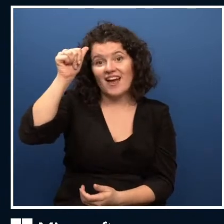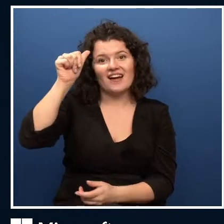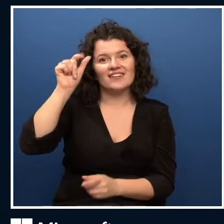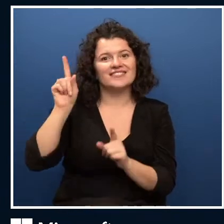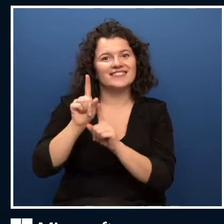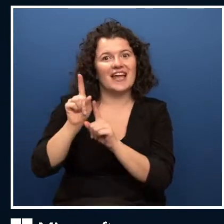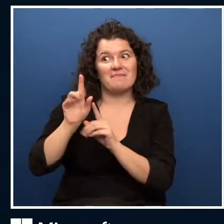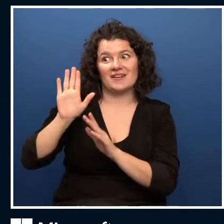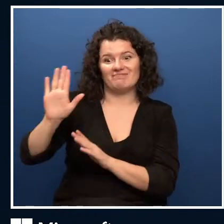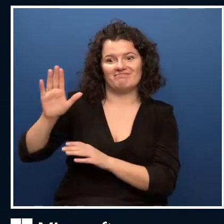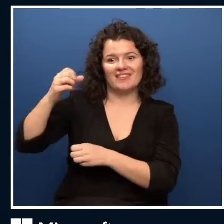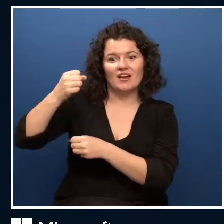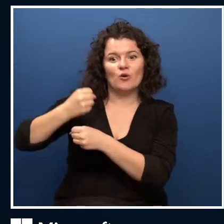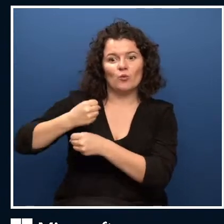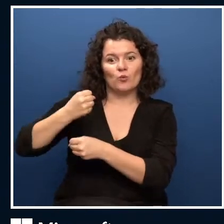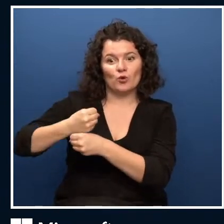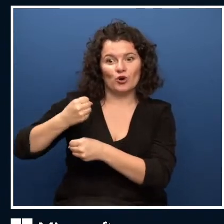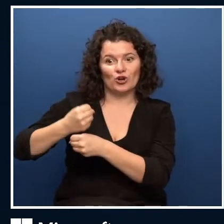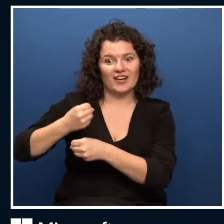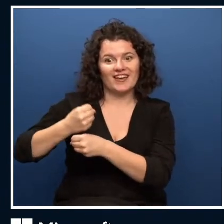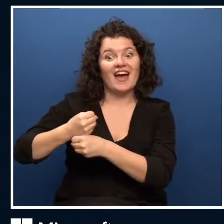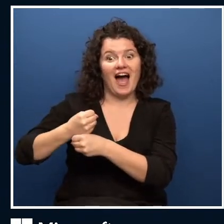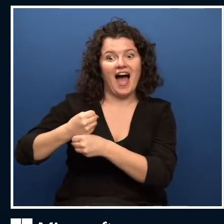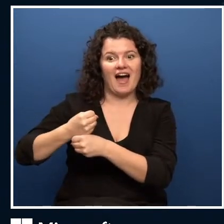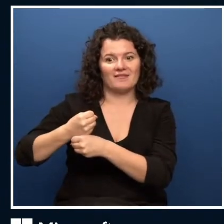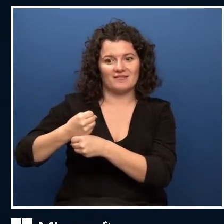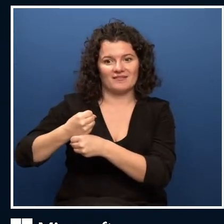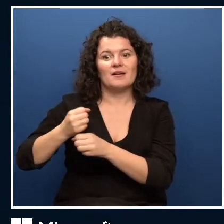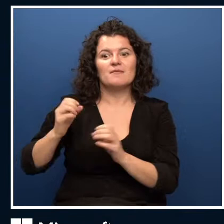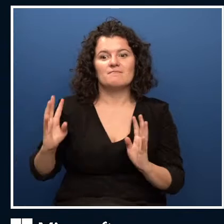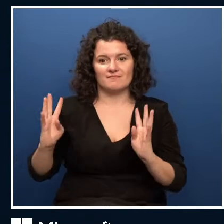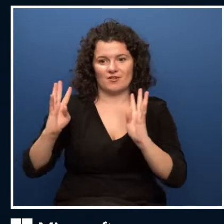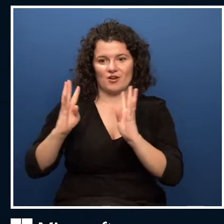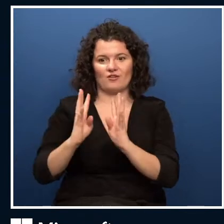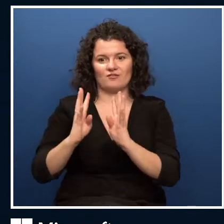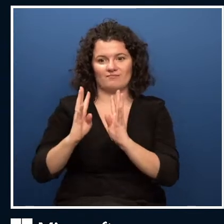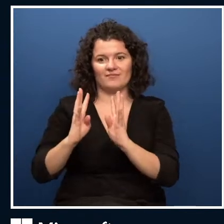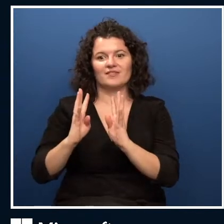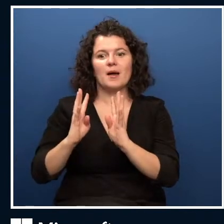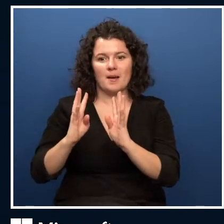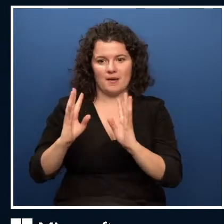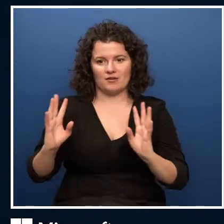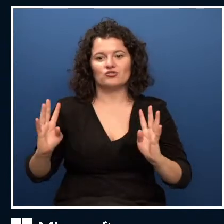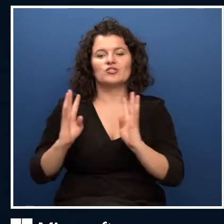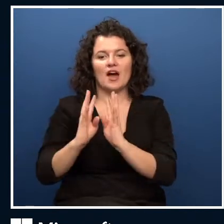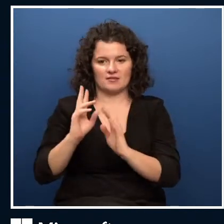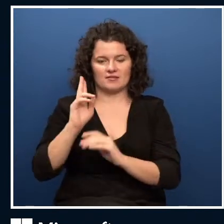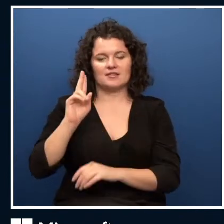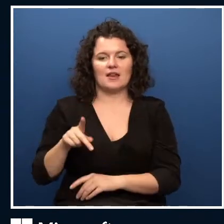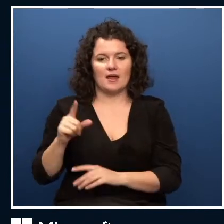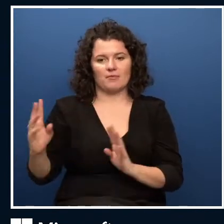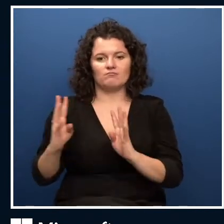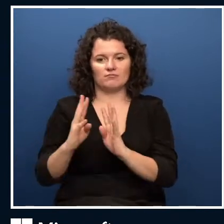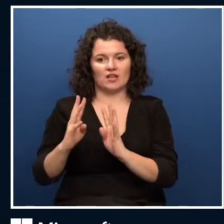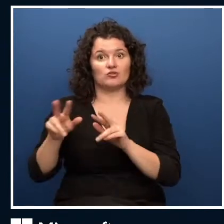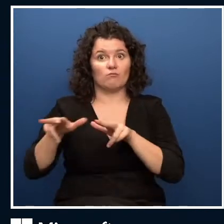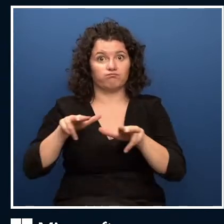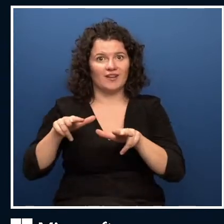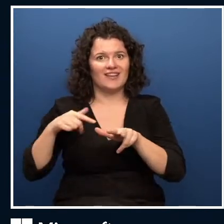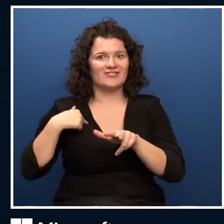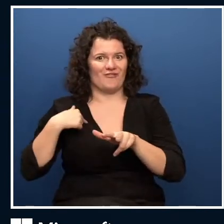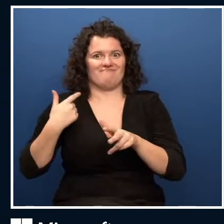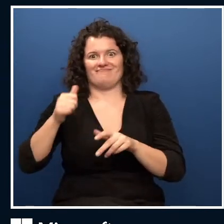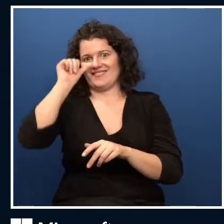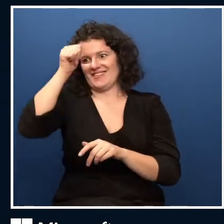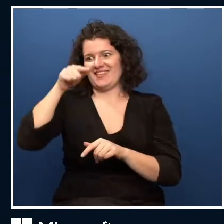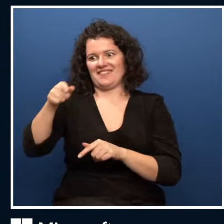Delhi NCR, and now it's expanded to a lot of cities in India. So looking forward to share my learnings with other panelists, and yeah,